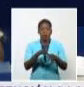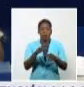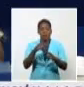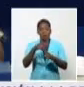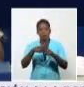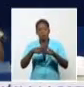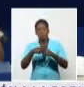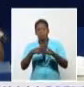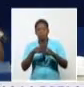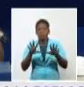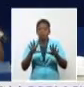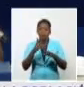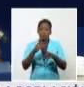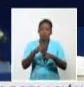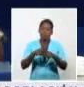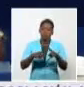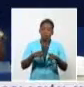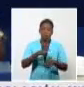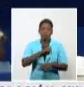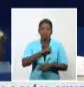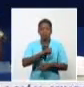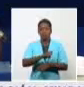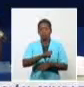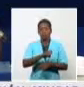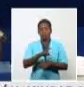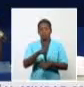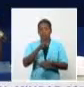Unlike the two previous patients,